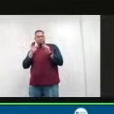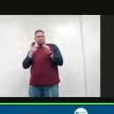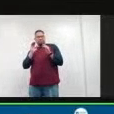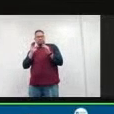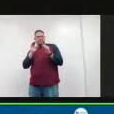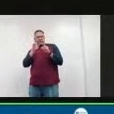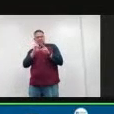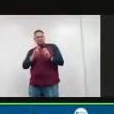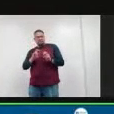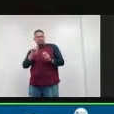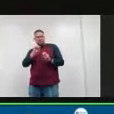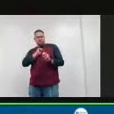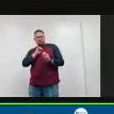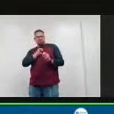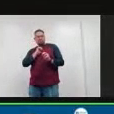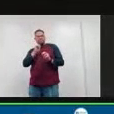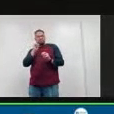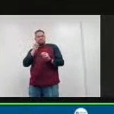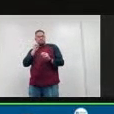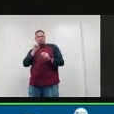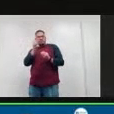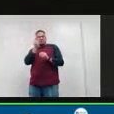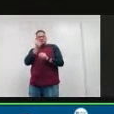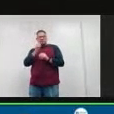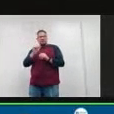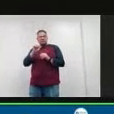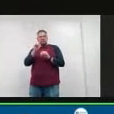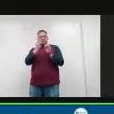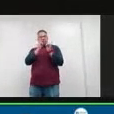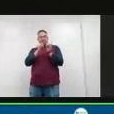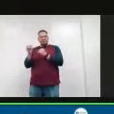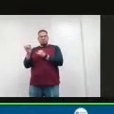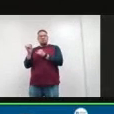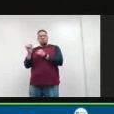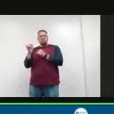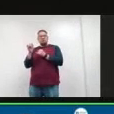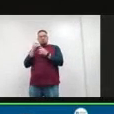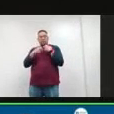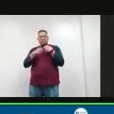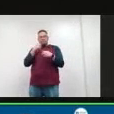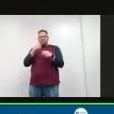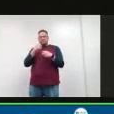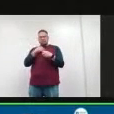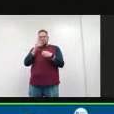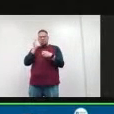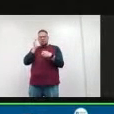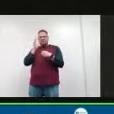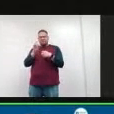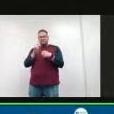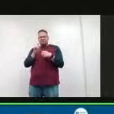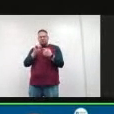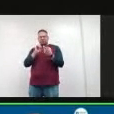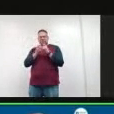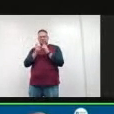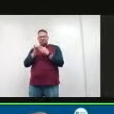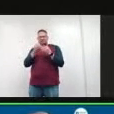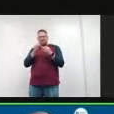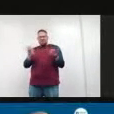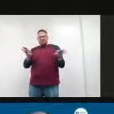to any individual problems. Interesting language there. I will need to revise that. That's clumsy.